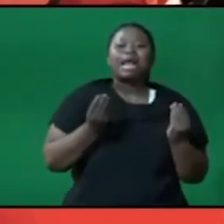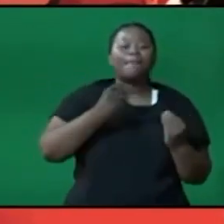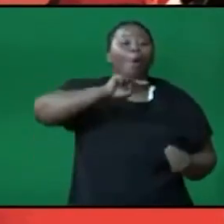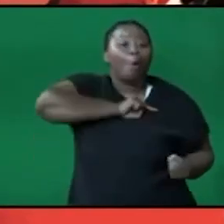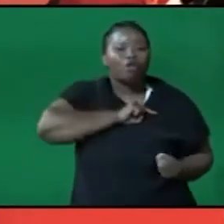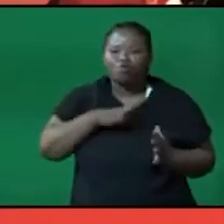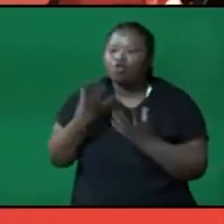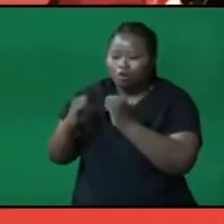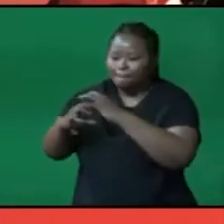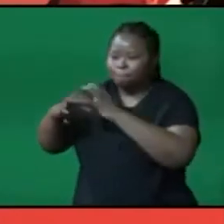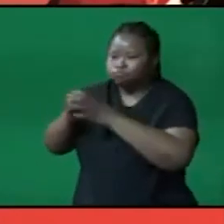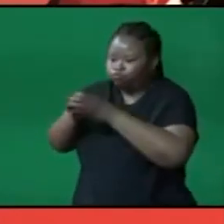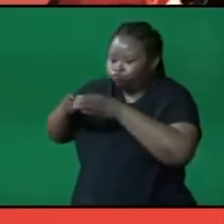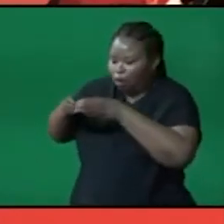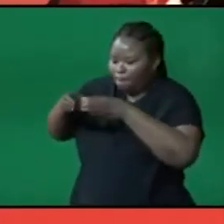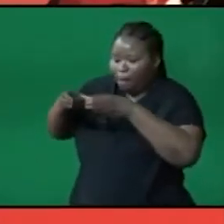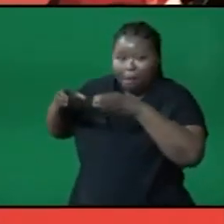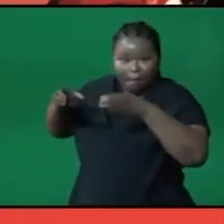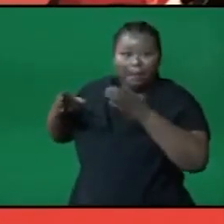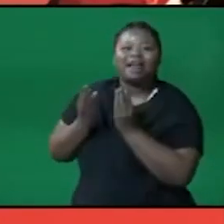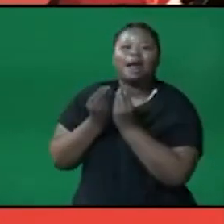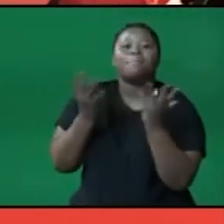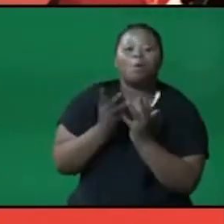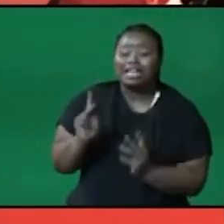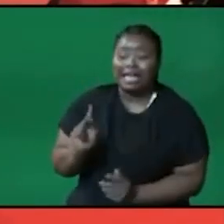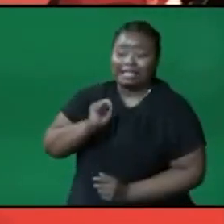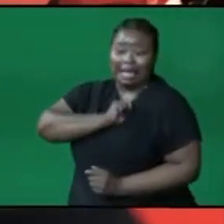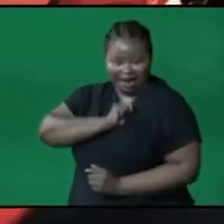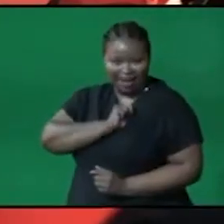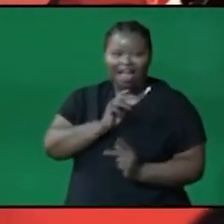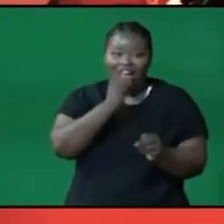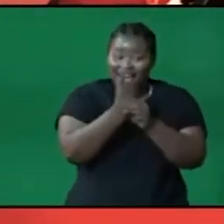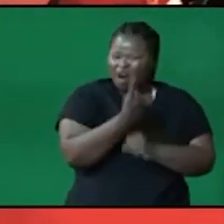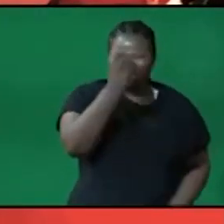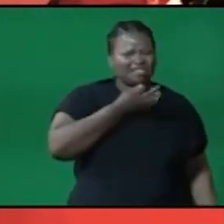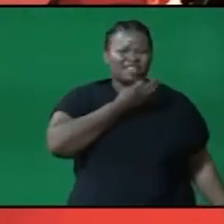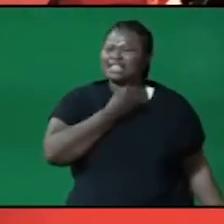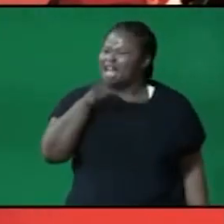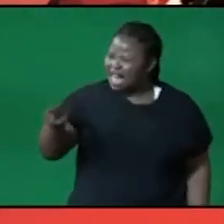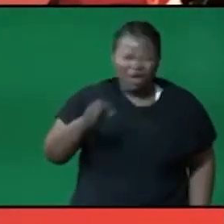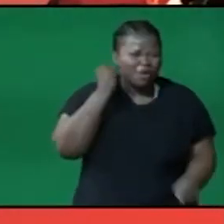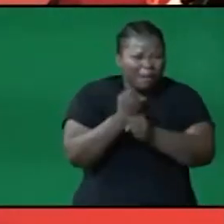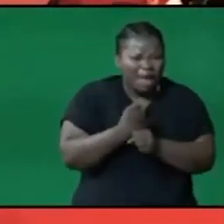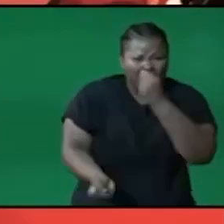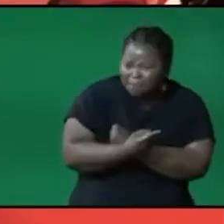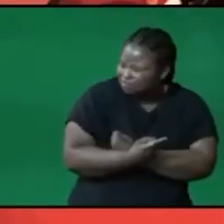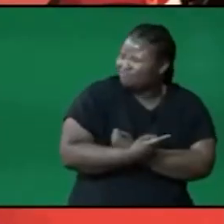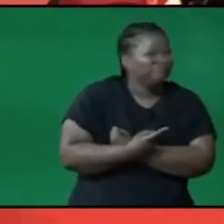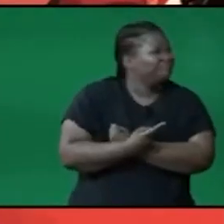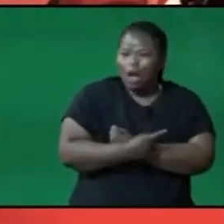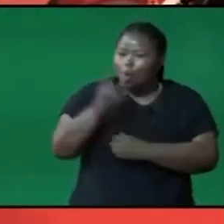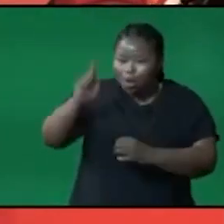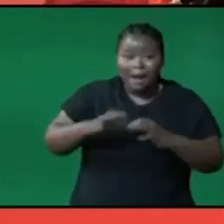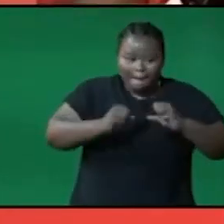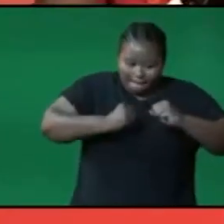going to grow our numbers in KwaZulu-Natal. And Gauteng says that will never happen. We are going to